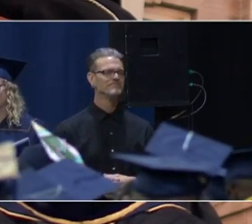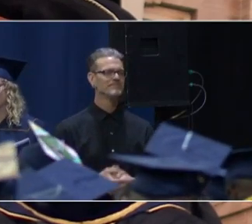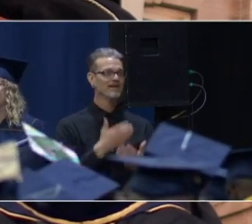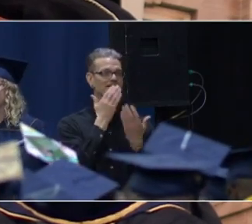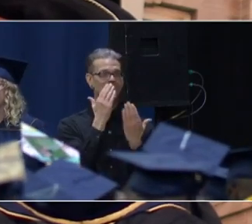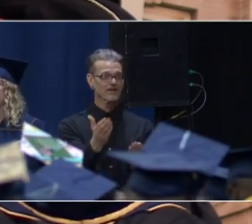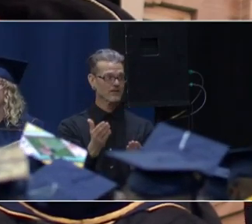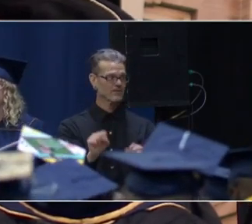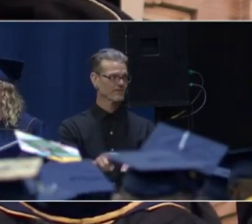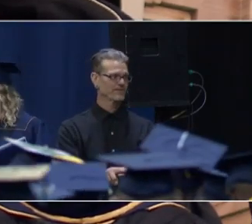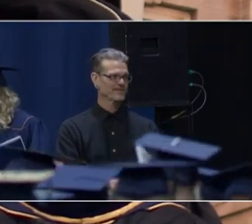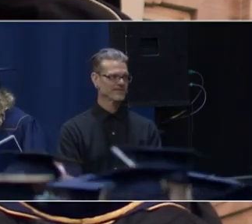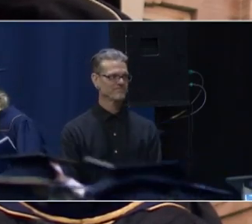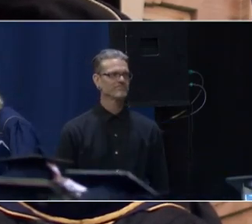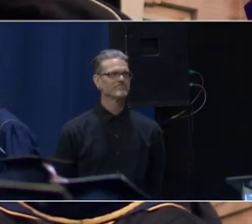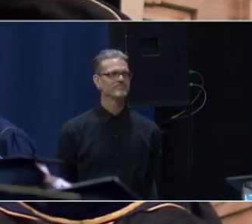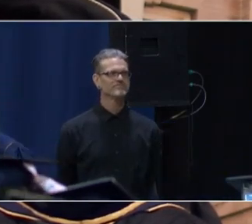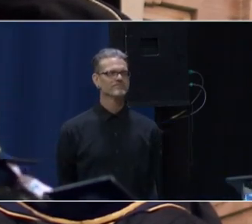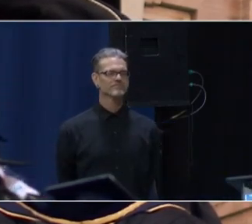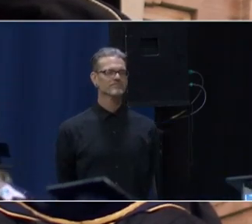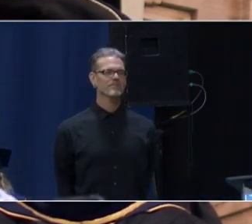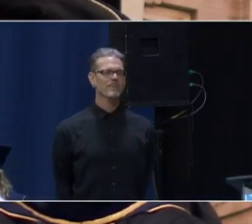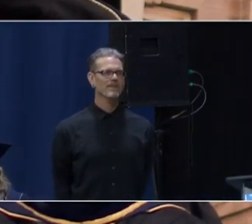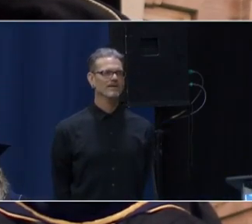Thank you. You may be seated.